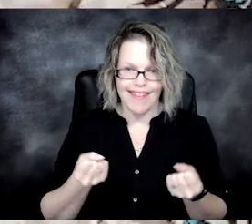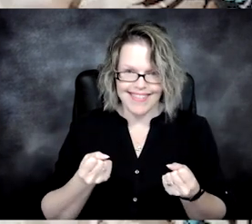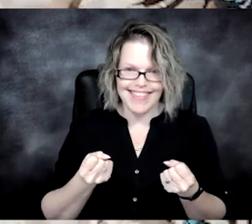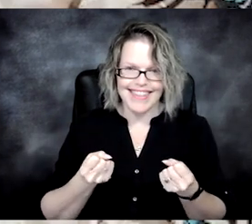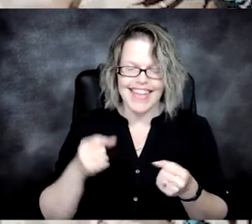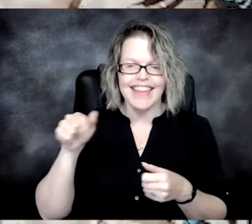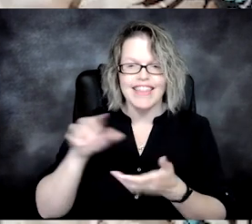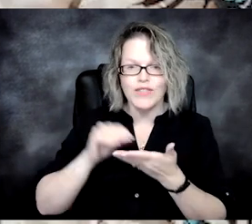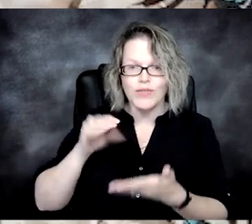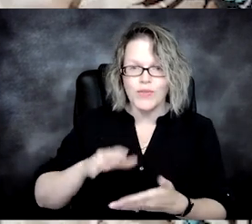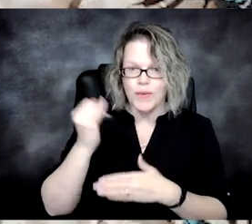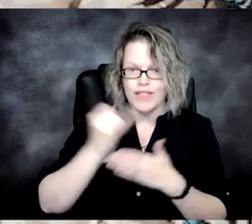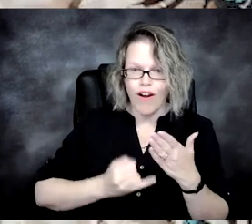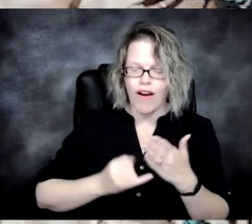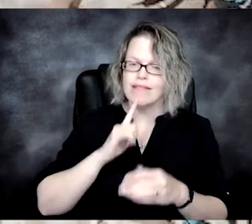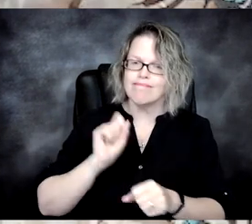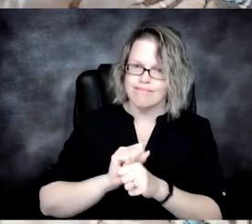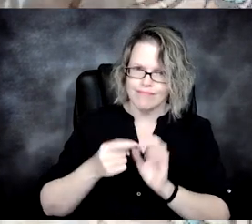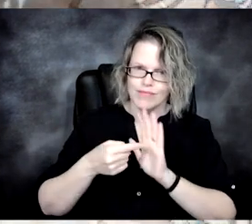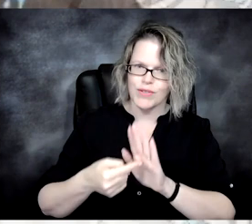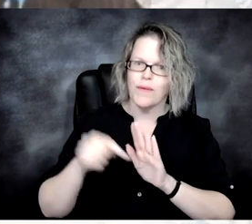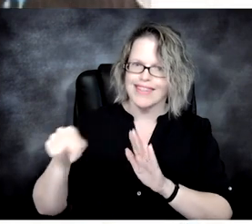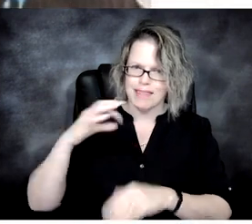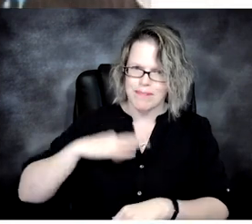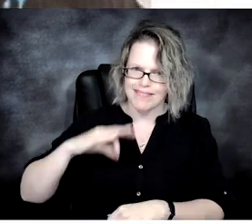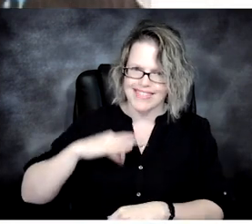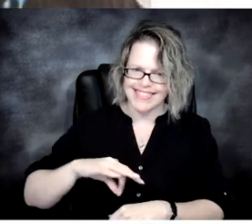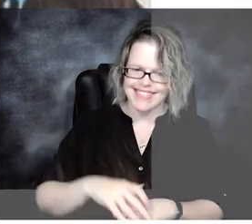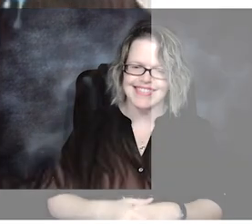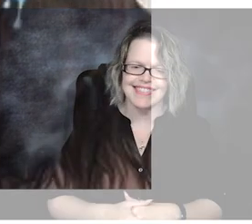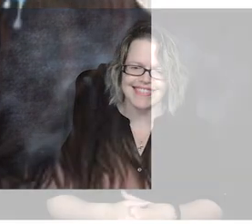student's artwork literally illustrates these benefits.